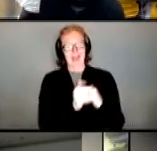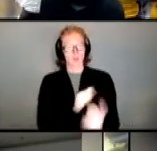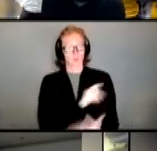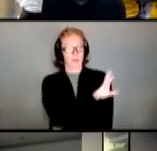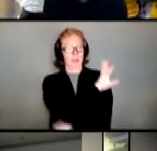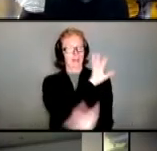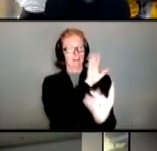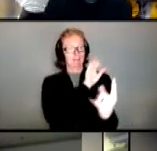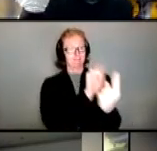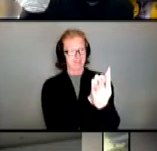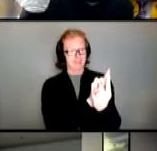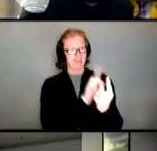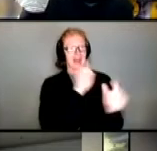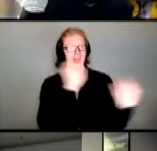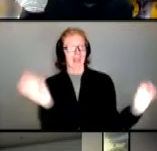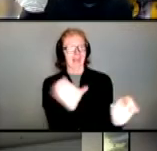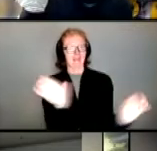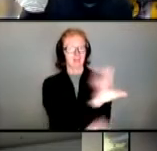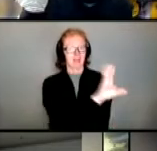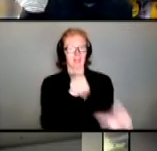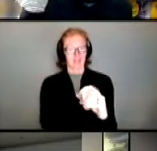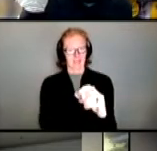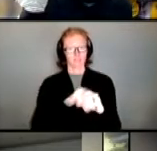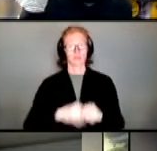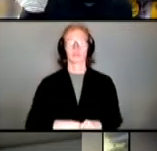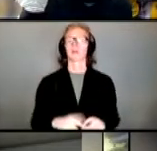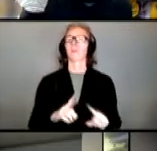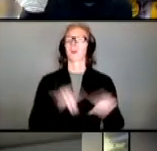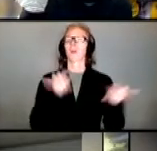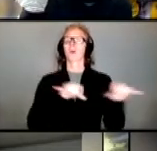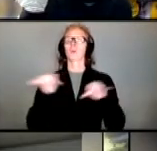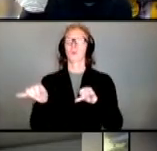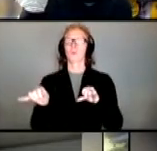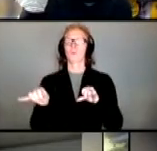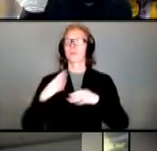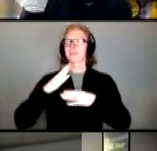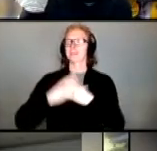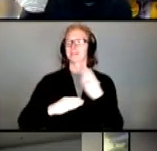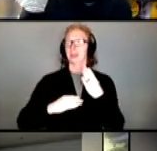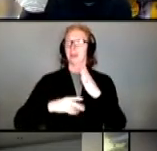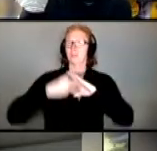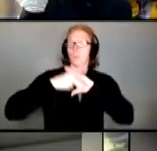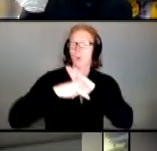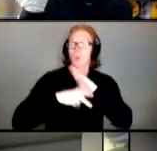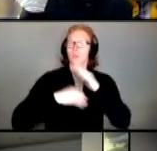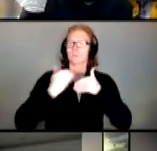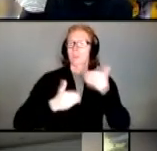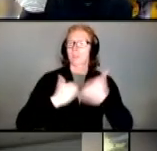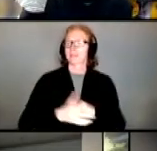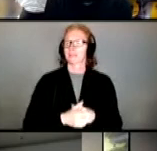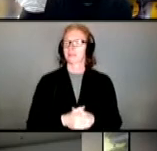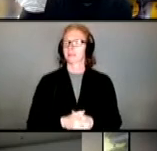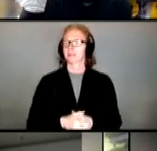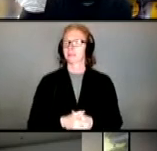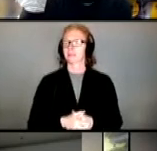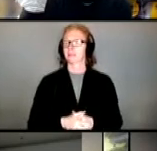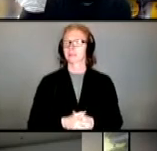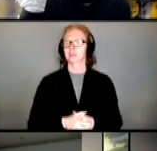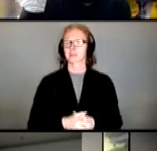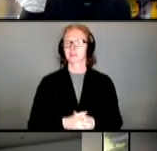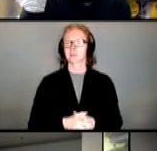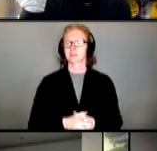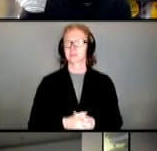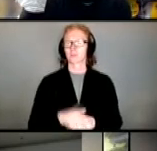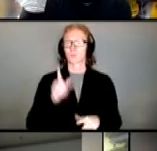part of active, you know, engagement. But I also know that there's certain protocols and processes that we just can't cross. You